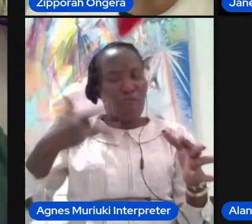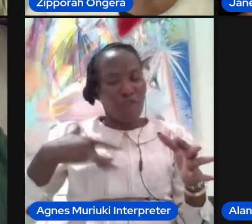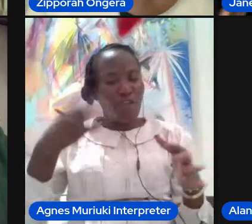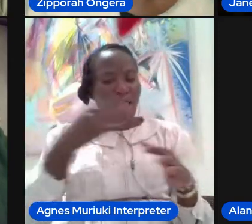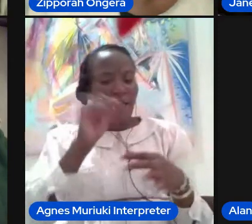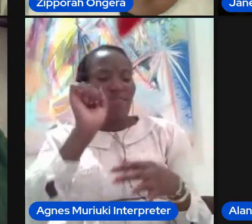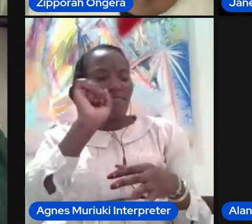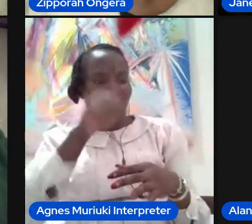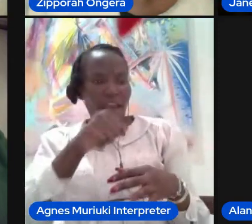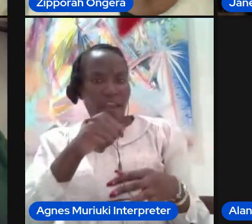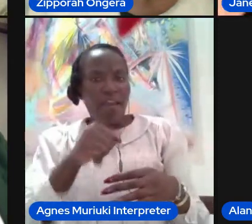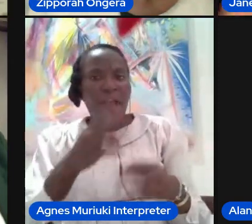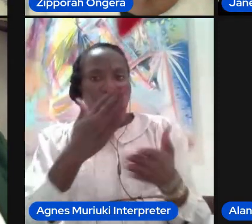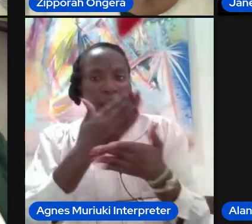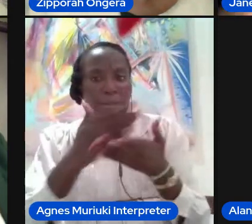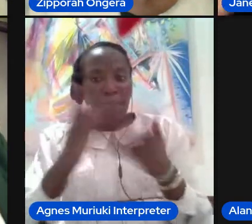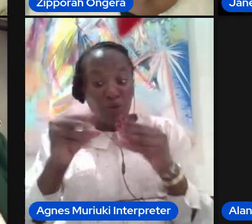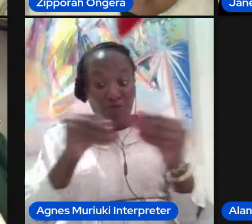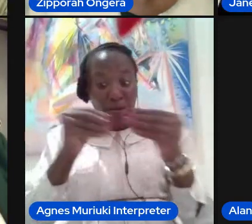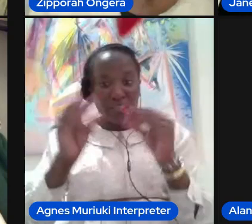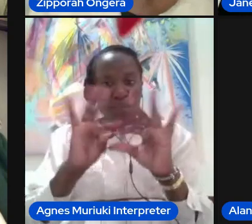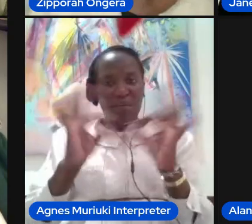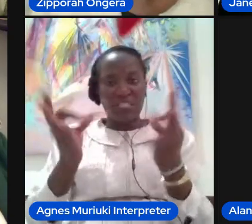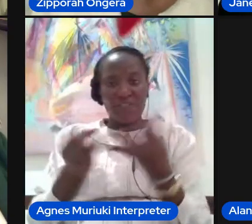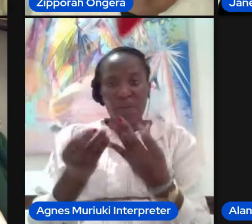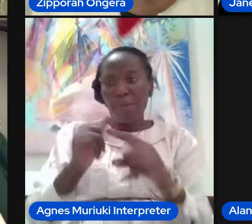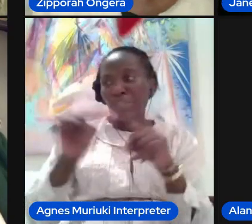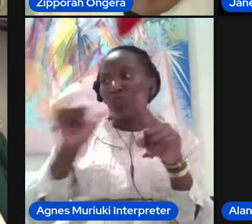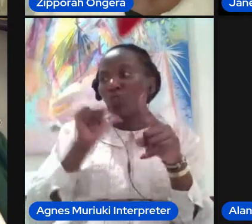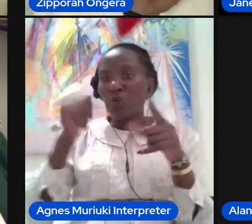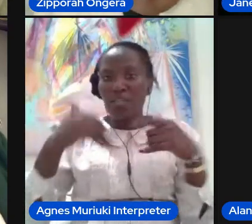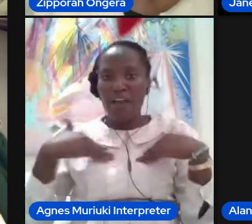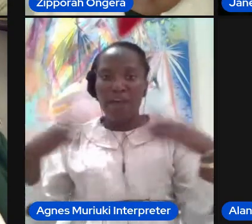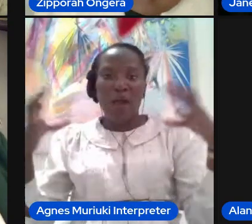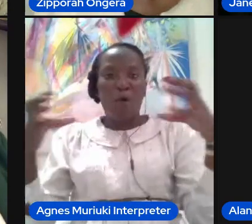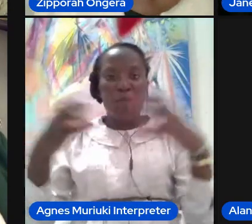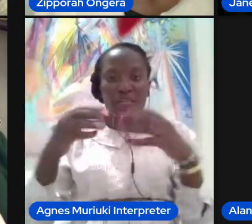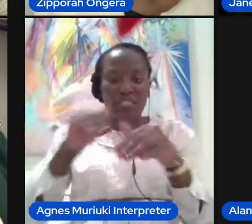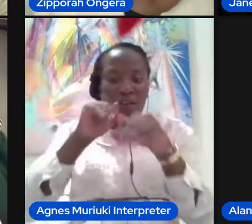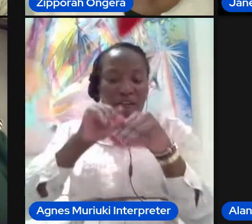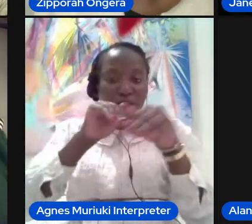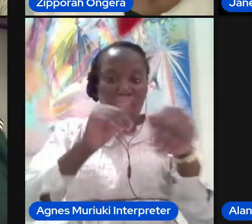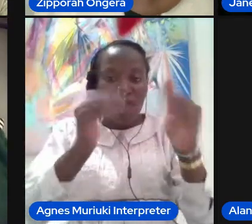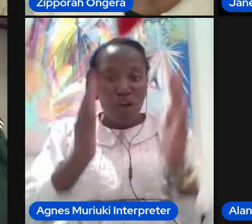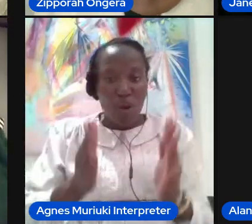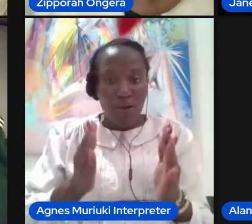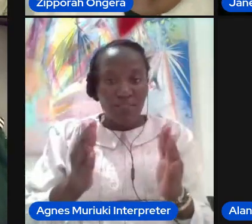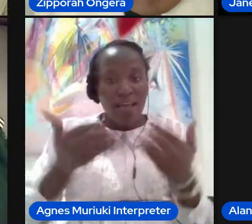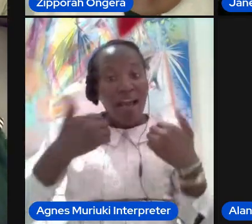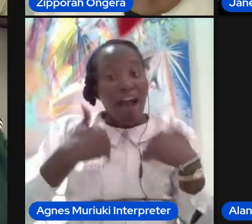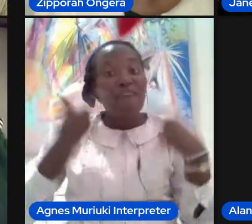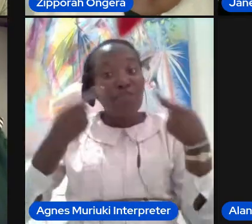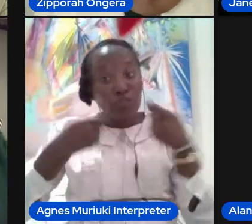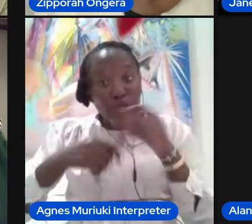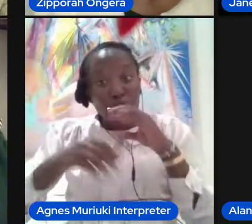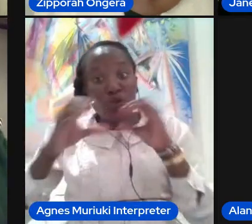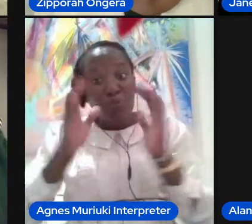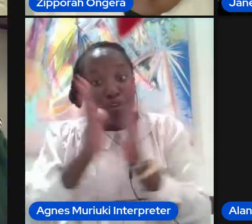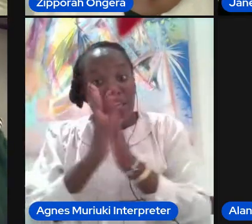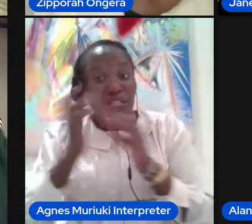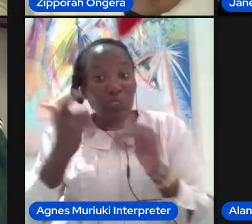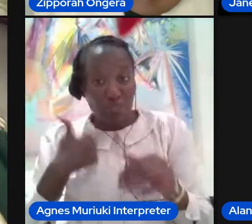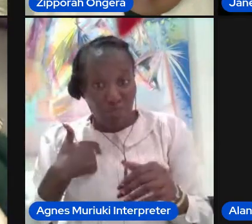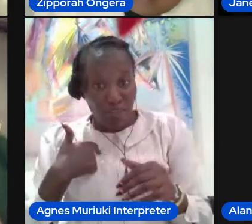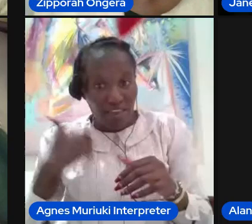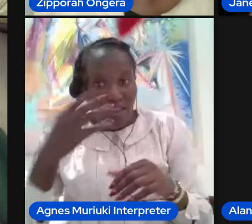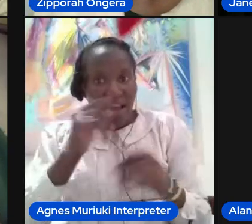and you don't have the audience, before you say, I don't have a community, have you tried to reach out to Janet? Have you tried to reach out even to the people